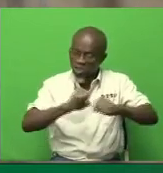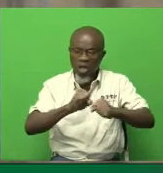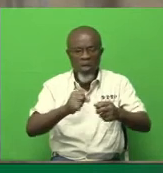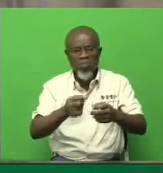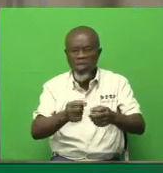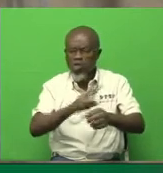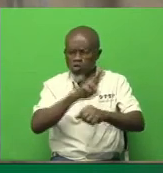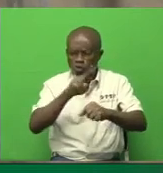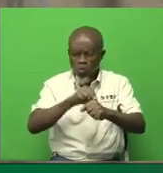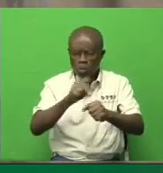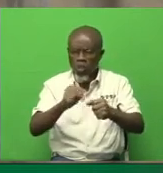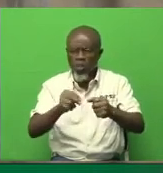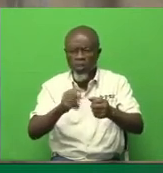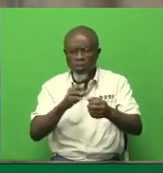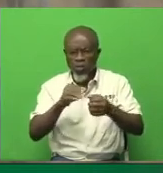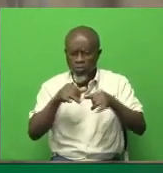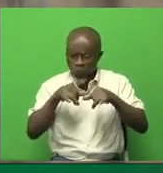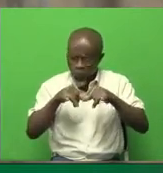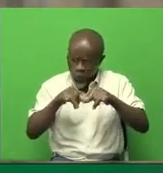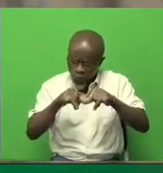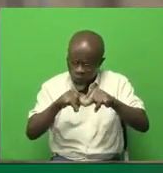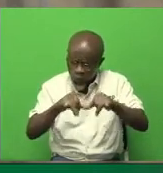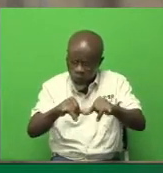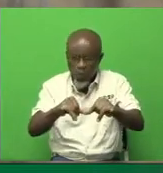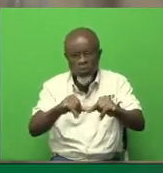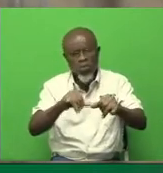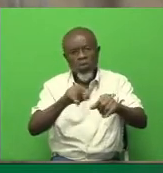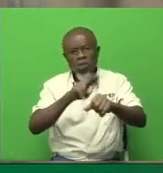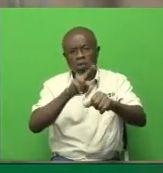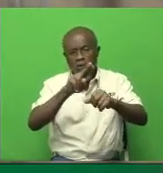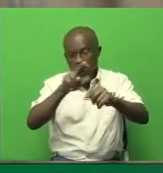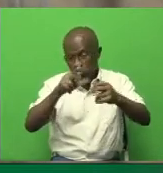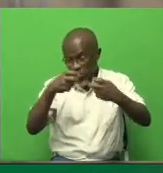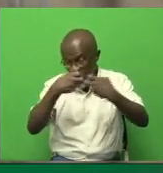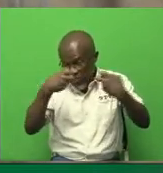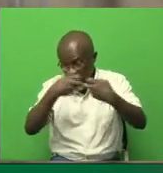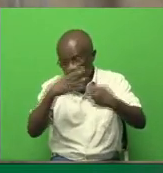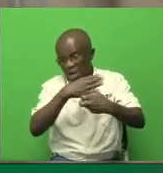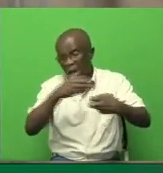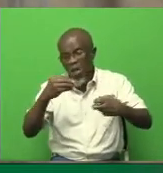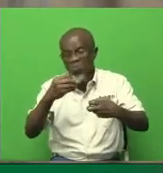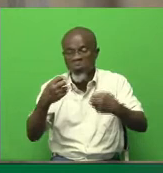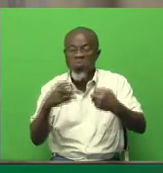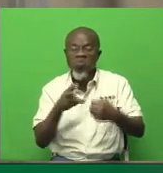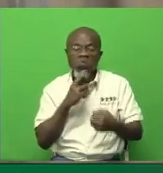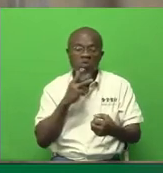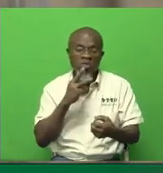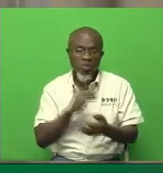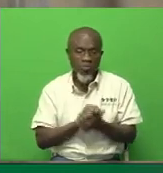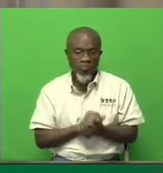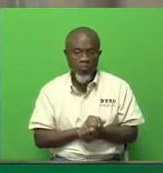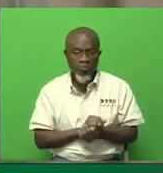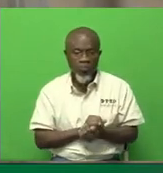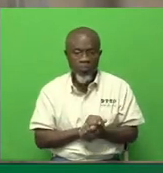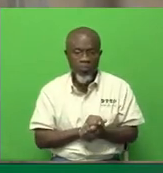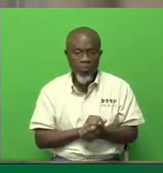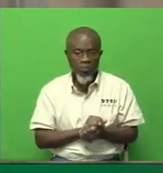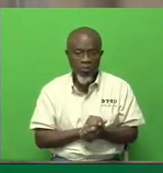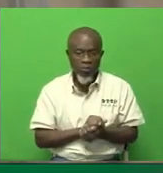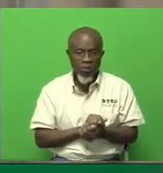you see at a joint Select Committee of this very Parliament Mr Deputy speaker a joint Syria Committee of this